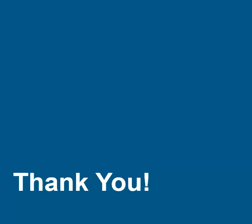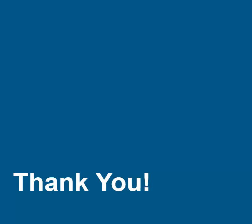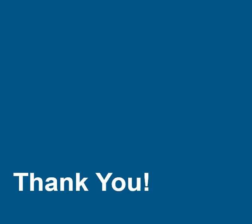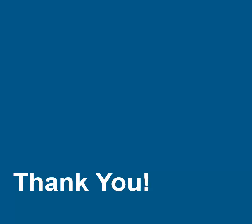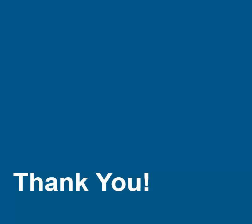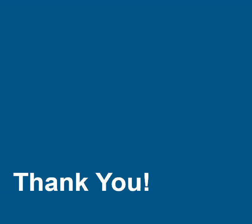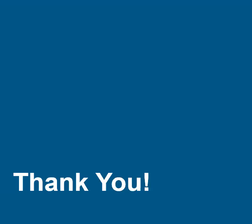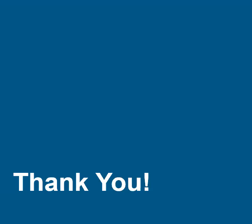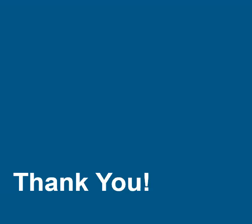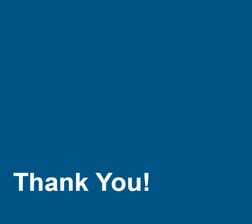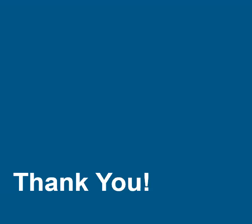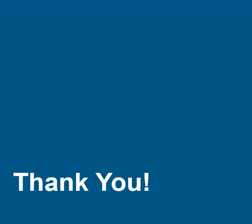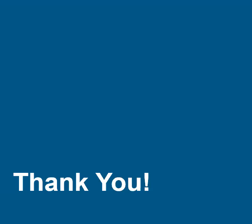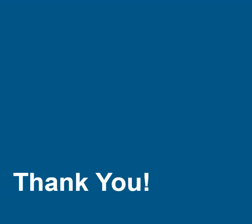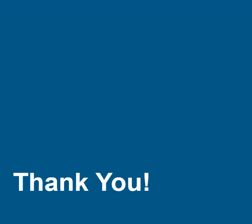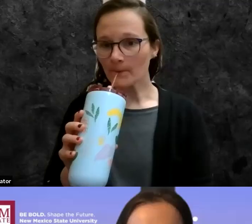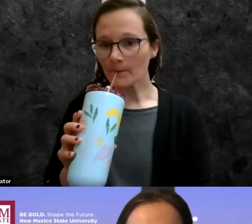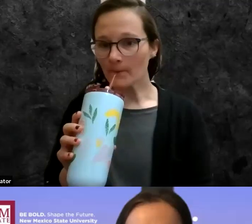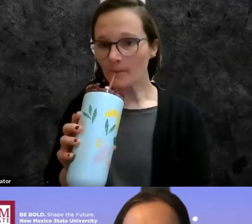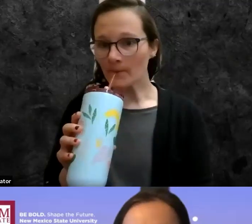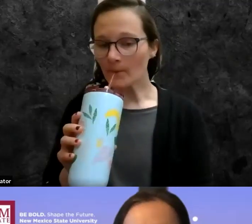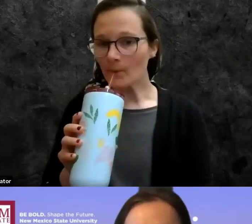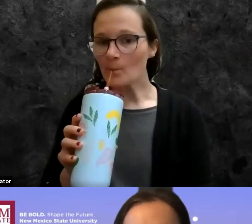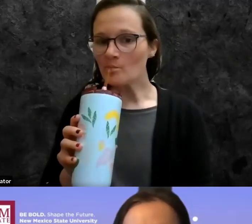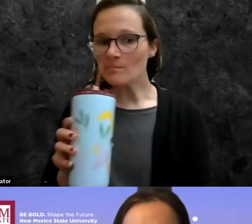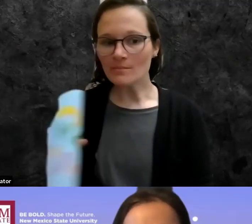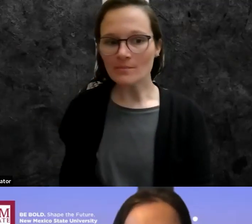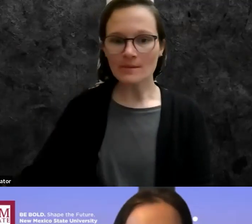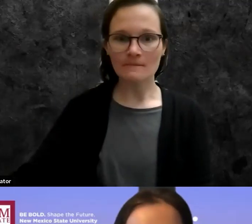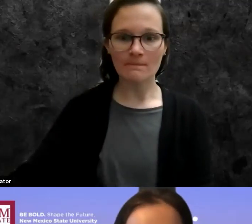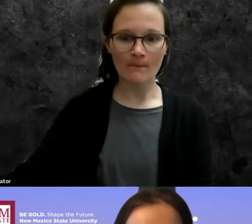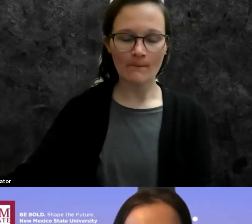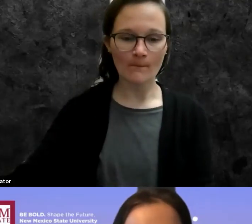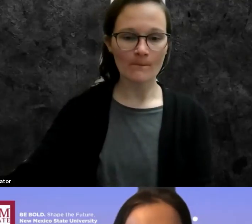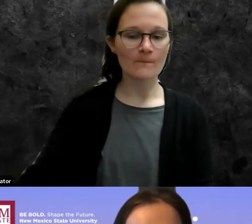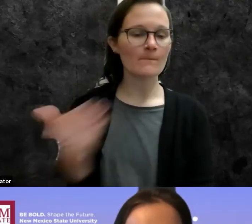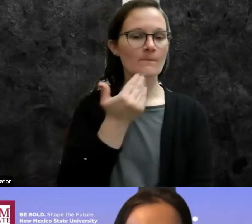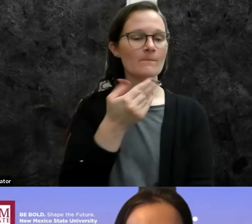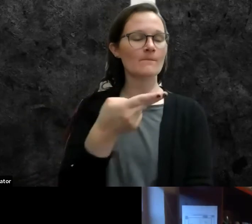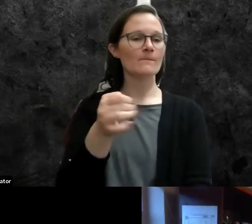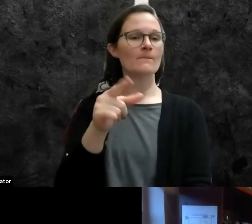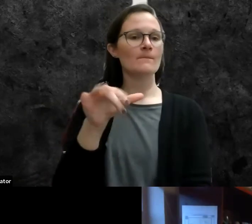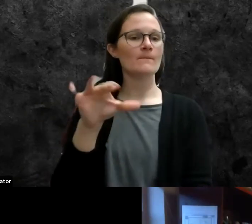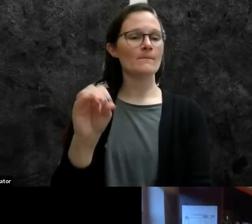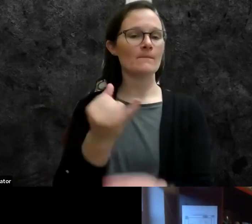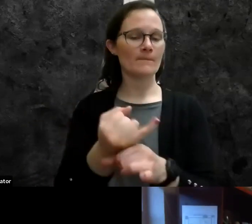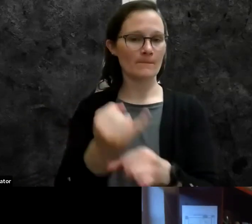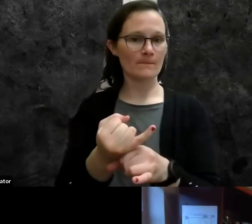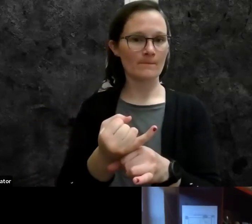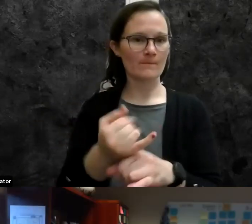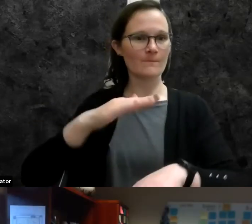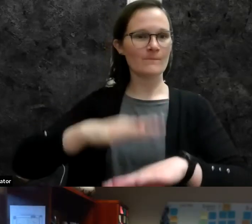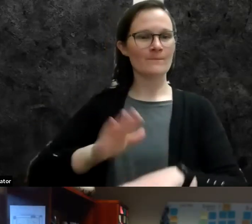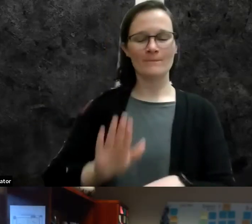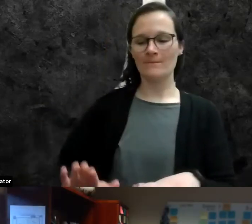Thank you so much, Dr. Khubchandani. And thank you again to our HelioCampus colleagues on the East Coast joining